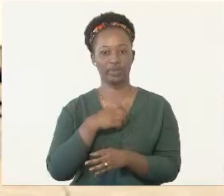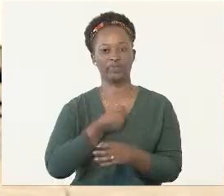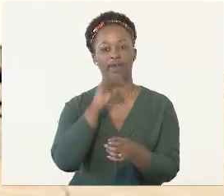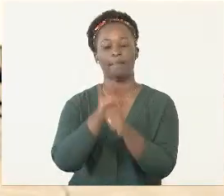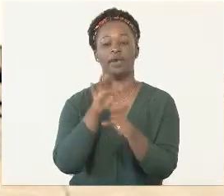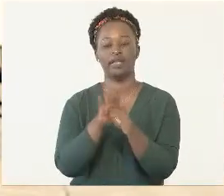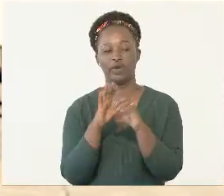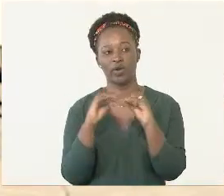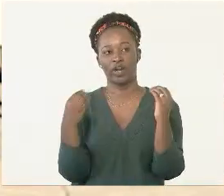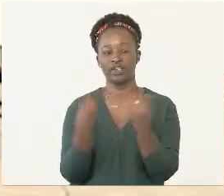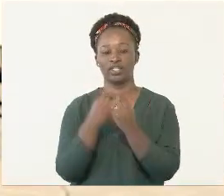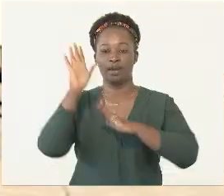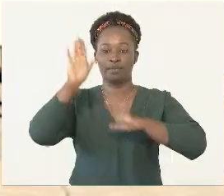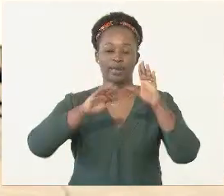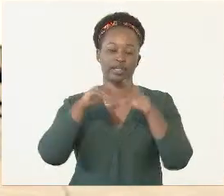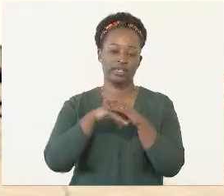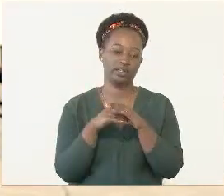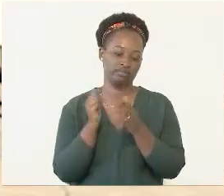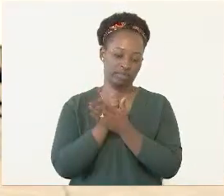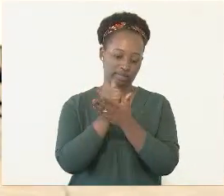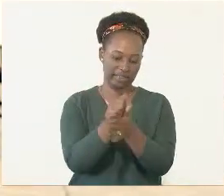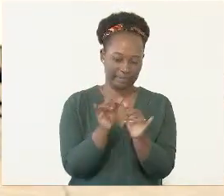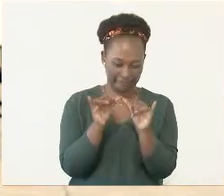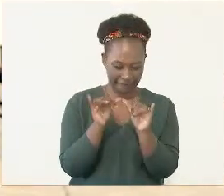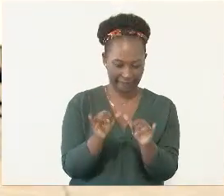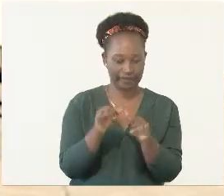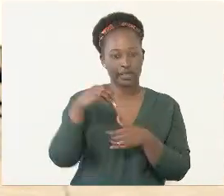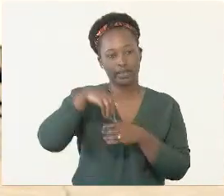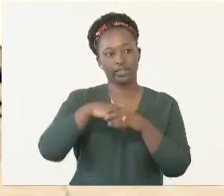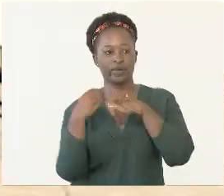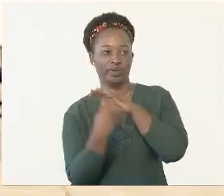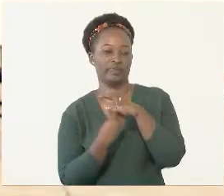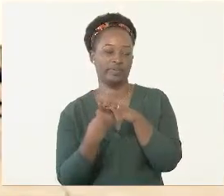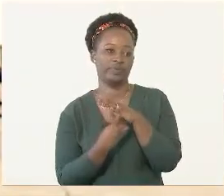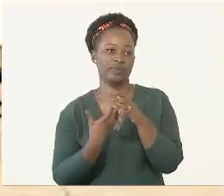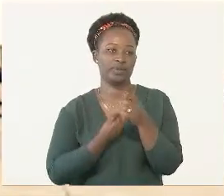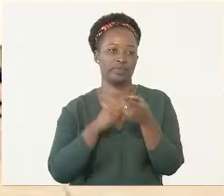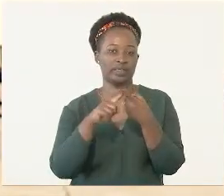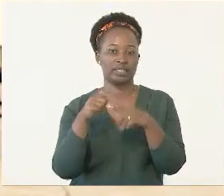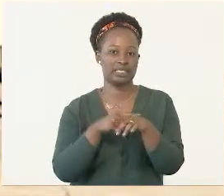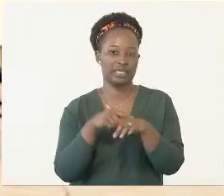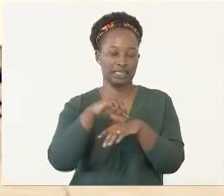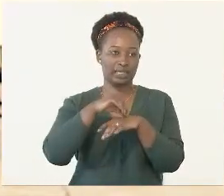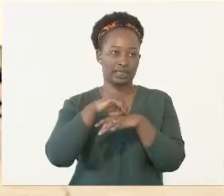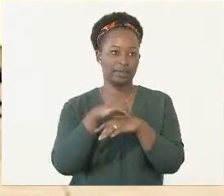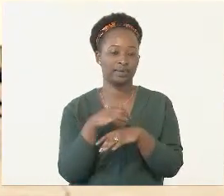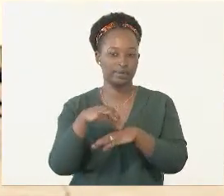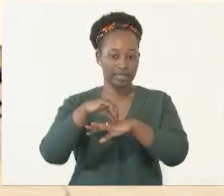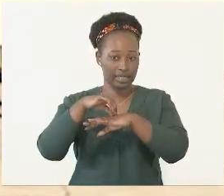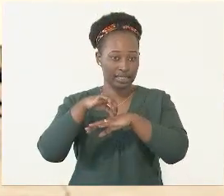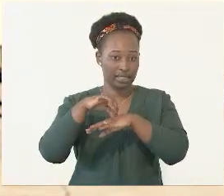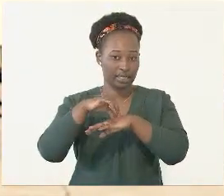organs that participate in maintaining a constant internal environment. We have the skin. I said we have the